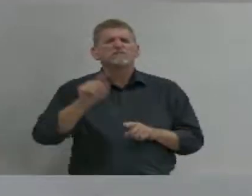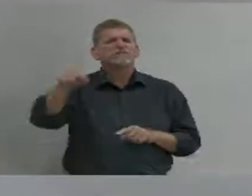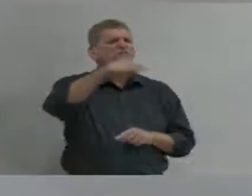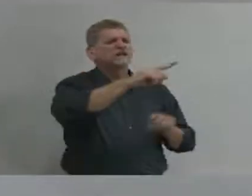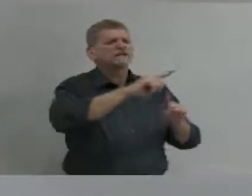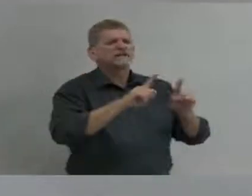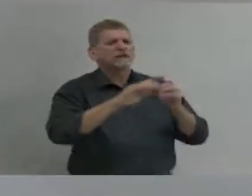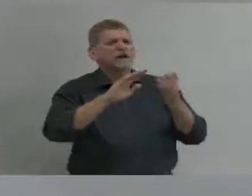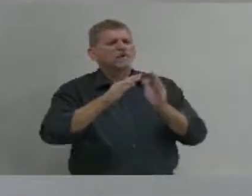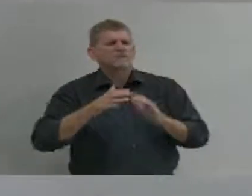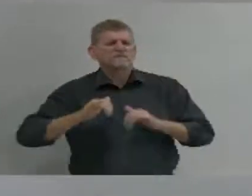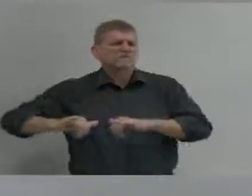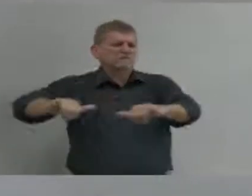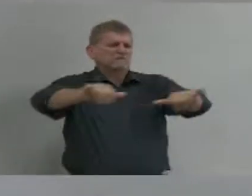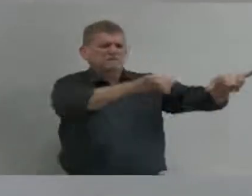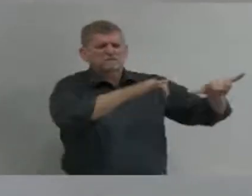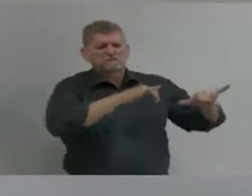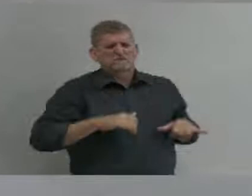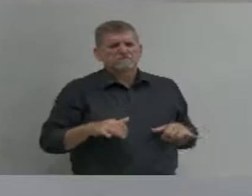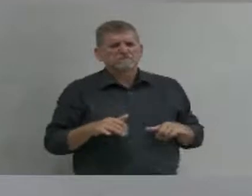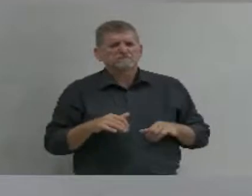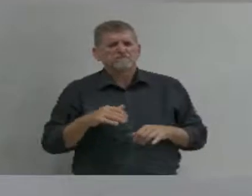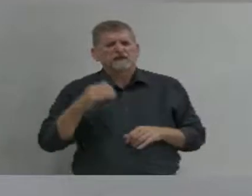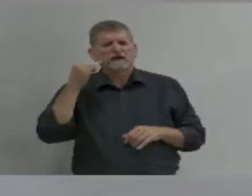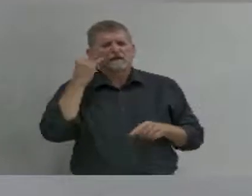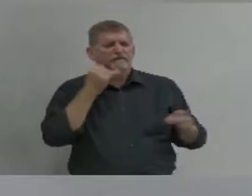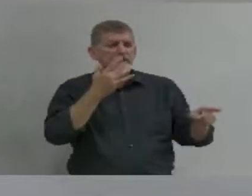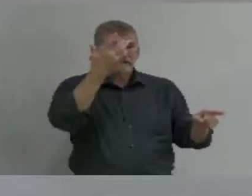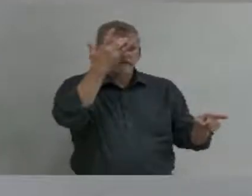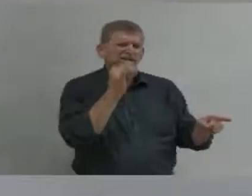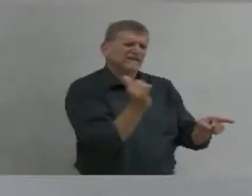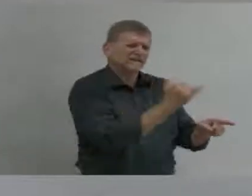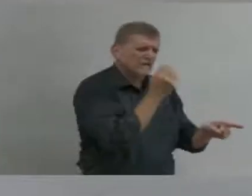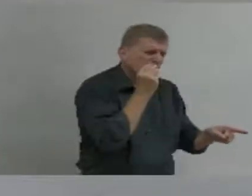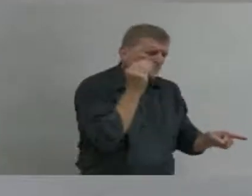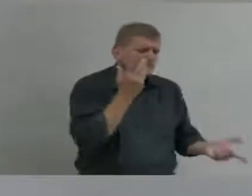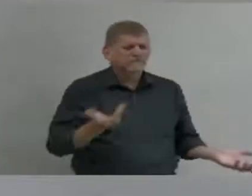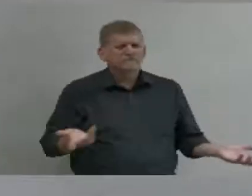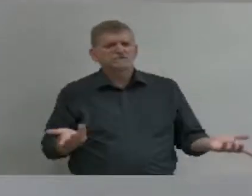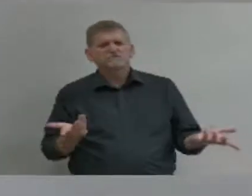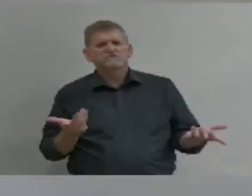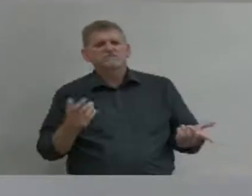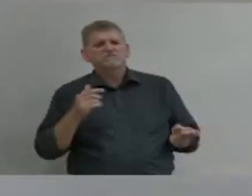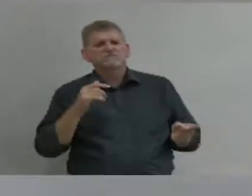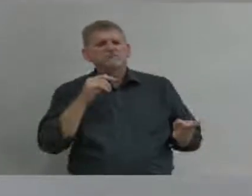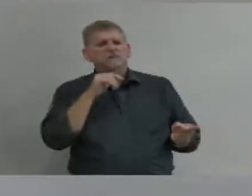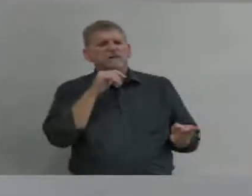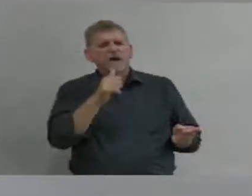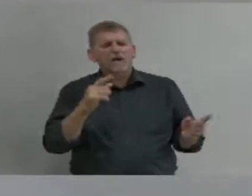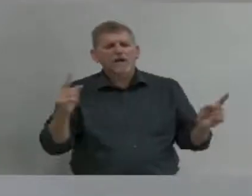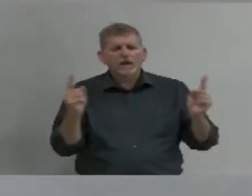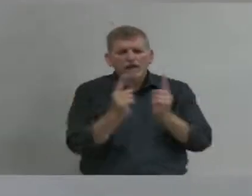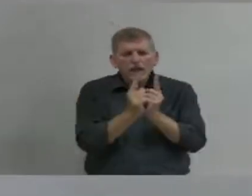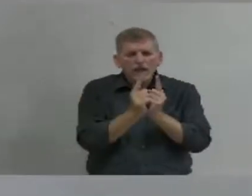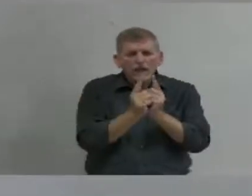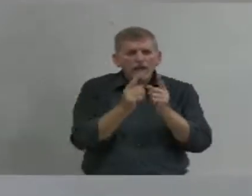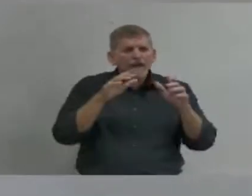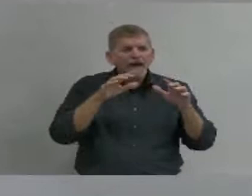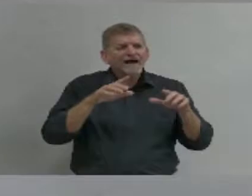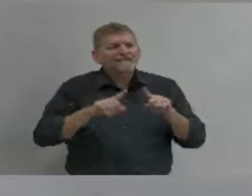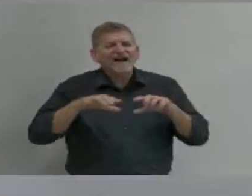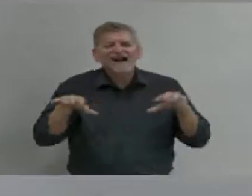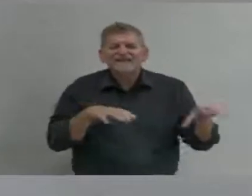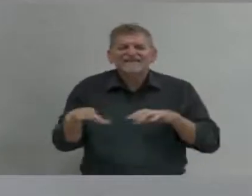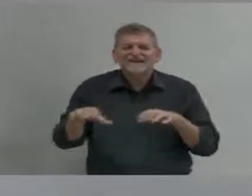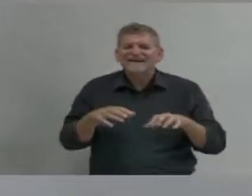as certainly staying at home when you're sick, not participating in in-person activities like passing out candy